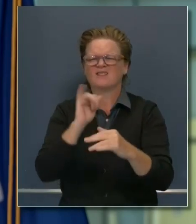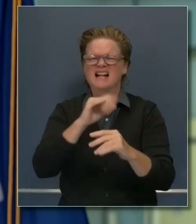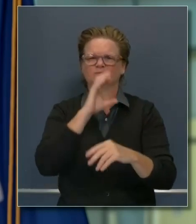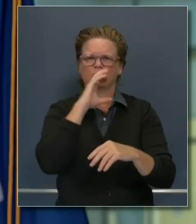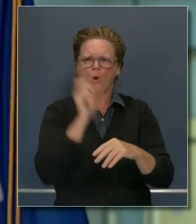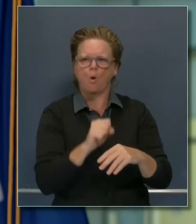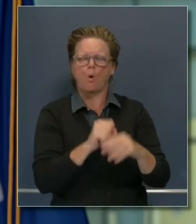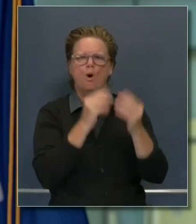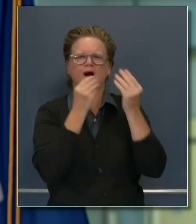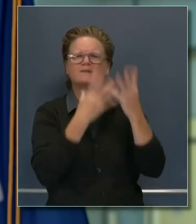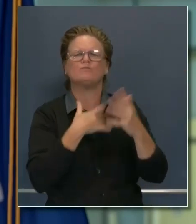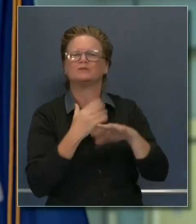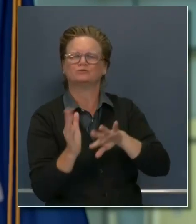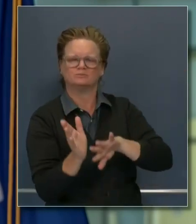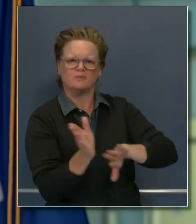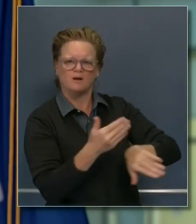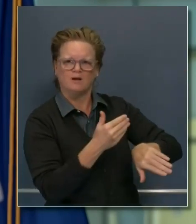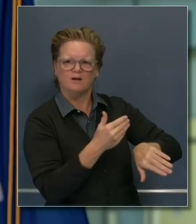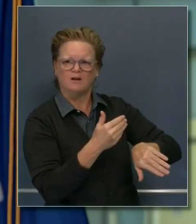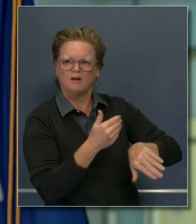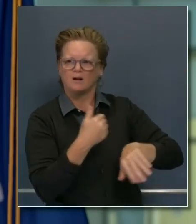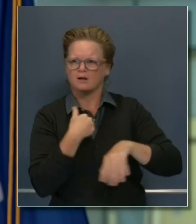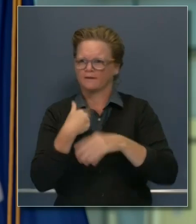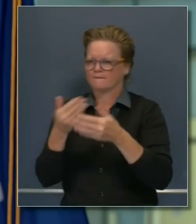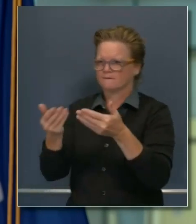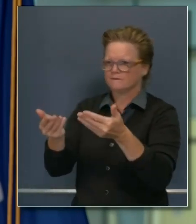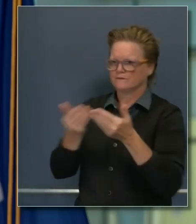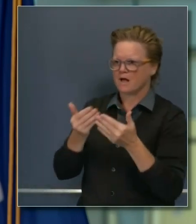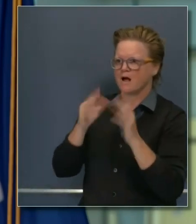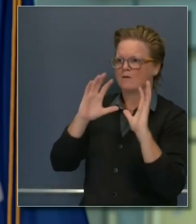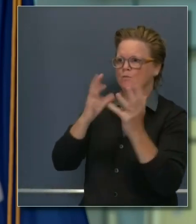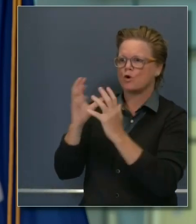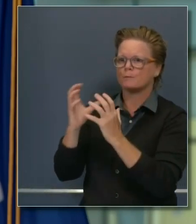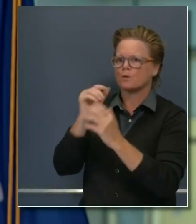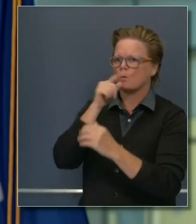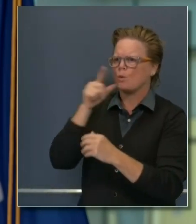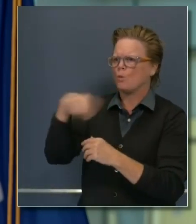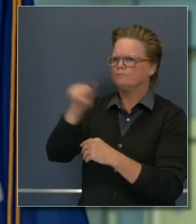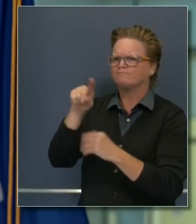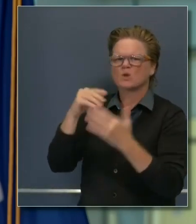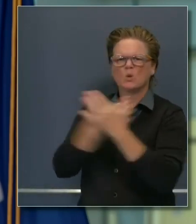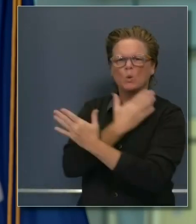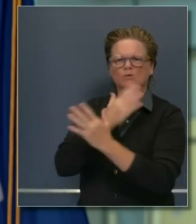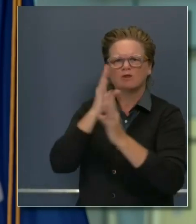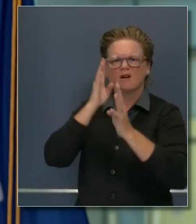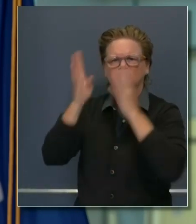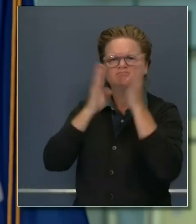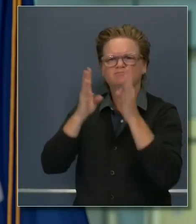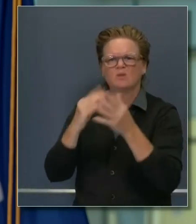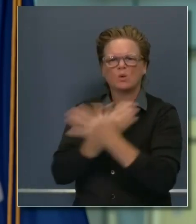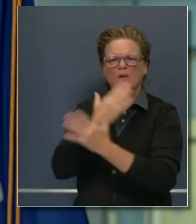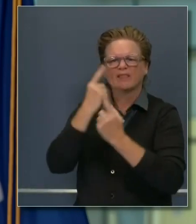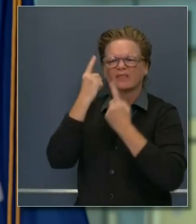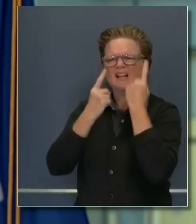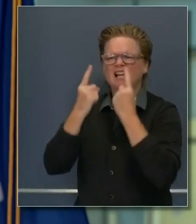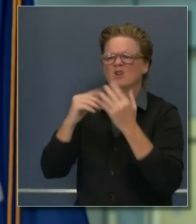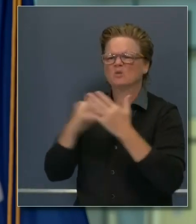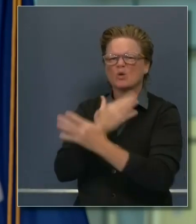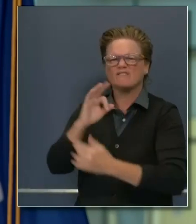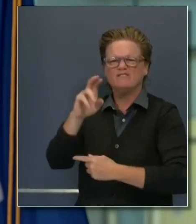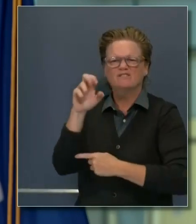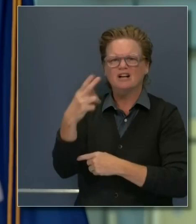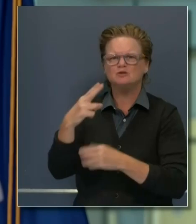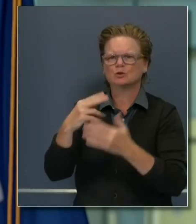trying to bring modern, more innovative thinking into our processes. I've been here 20-ish months as your governor, not 20 years,